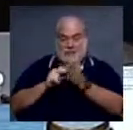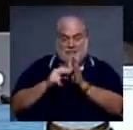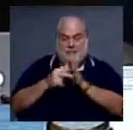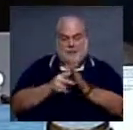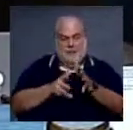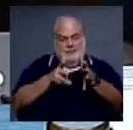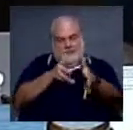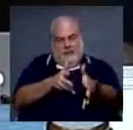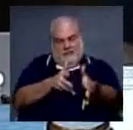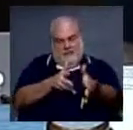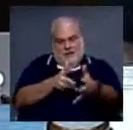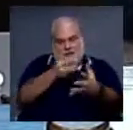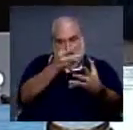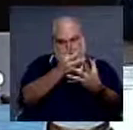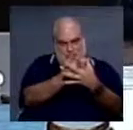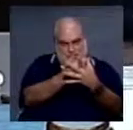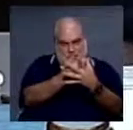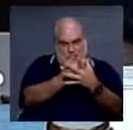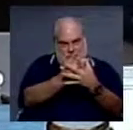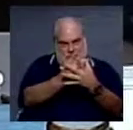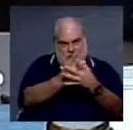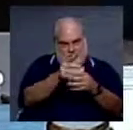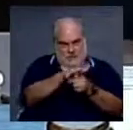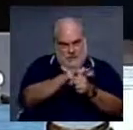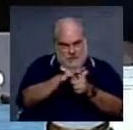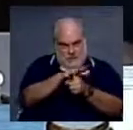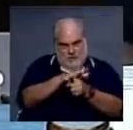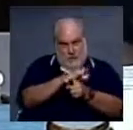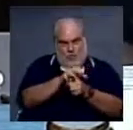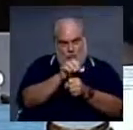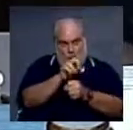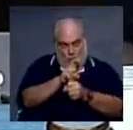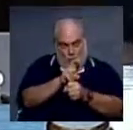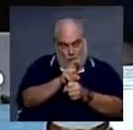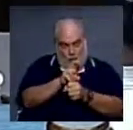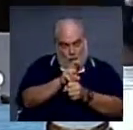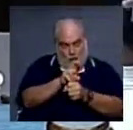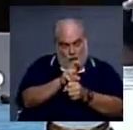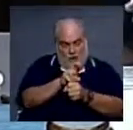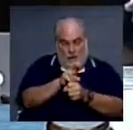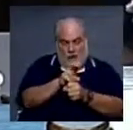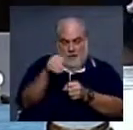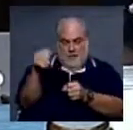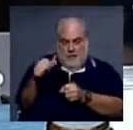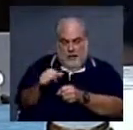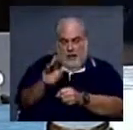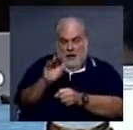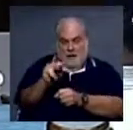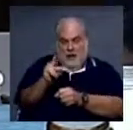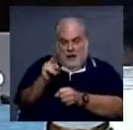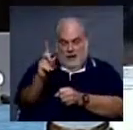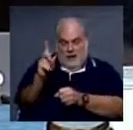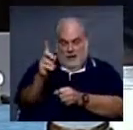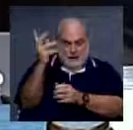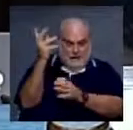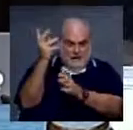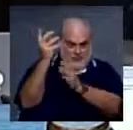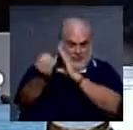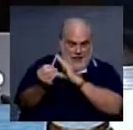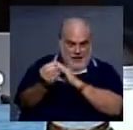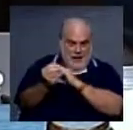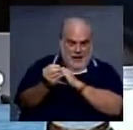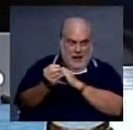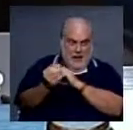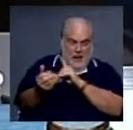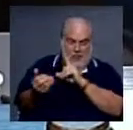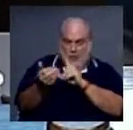jail and load up our jail, or he's going to they'll make a bond. So you got a parolee